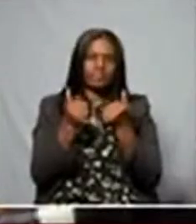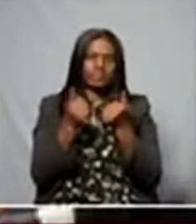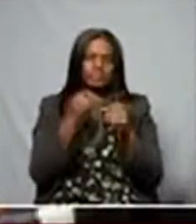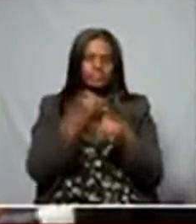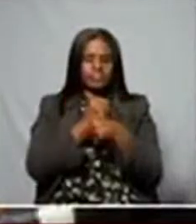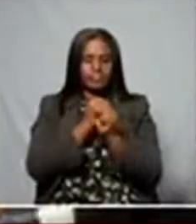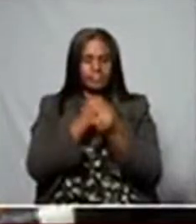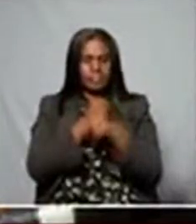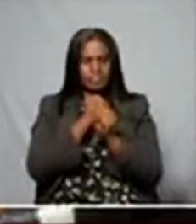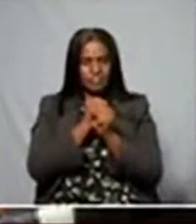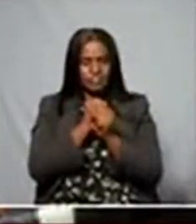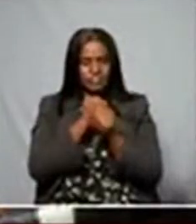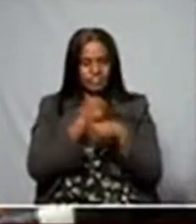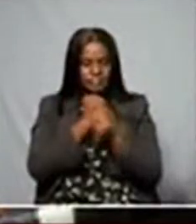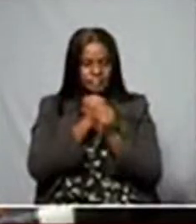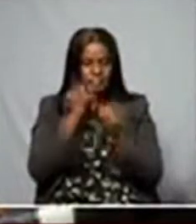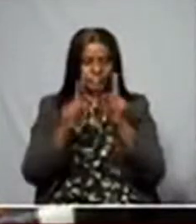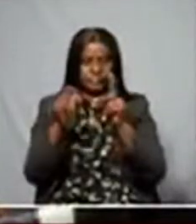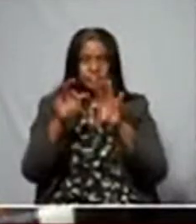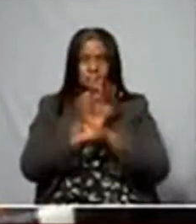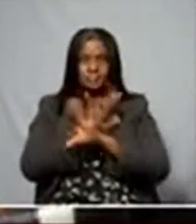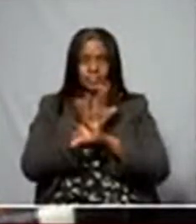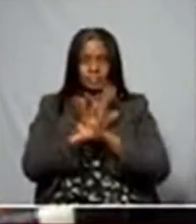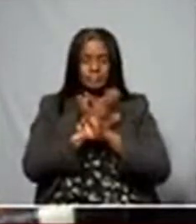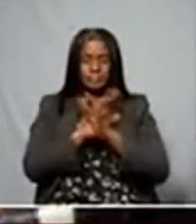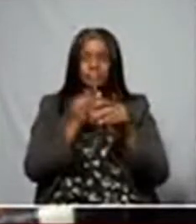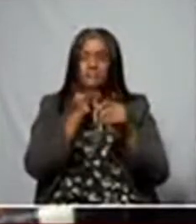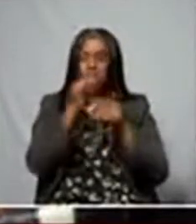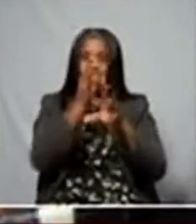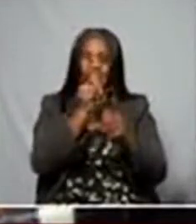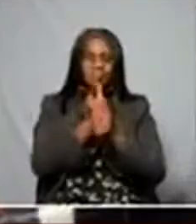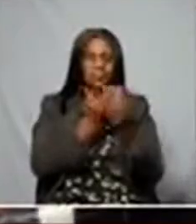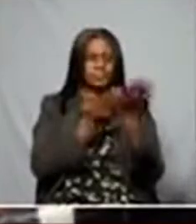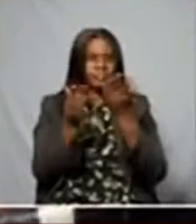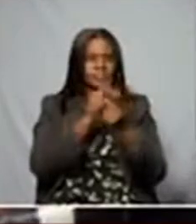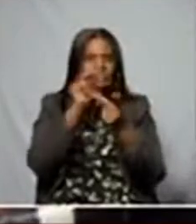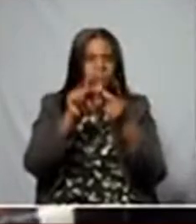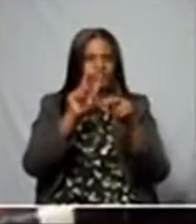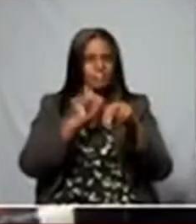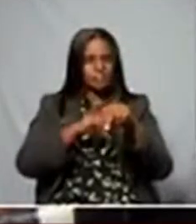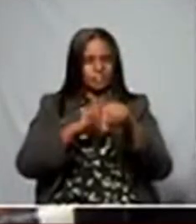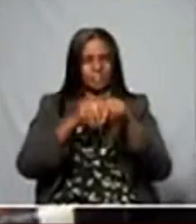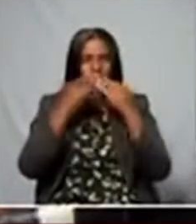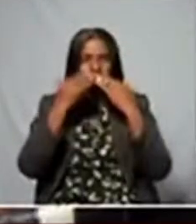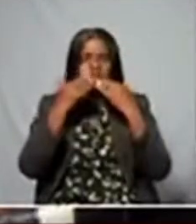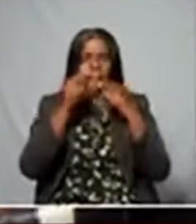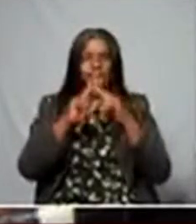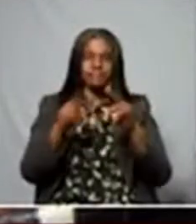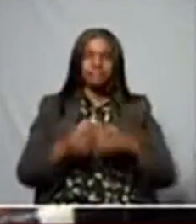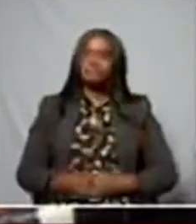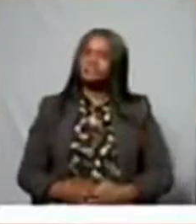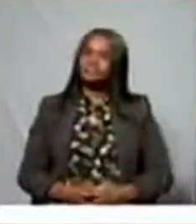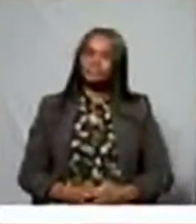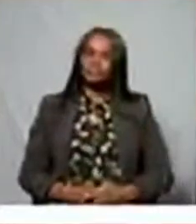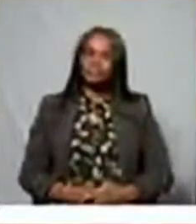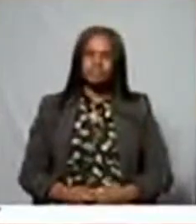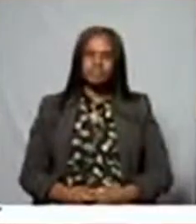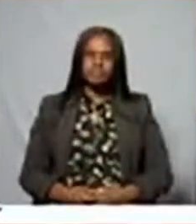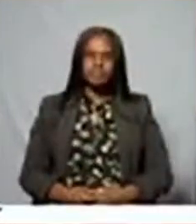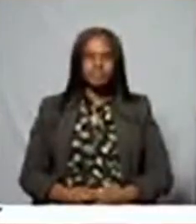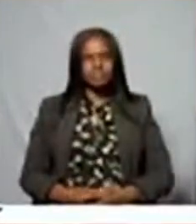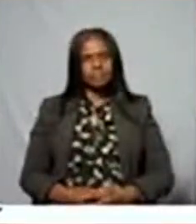making the people of Zambia not receive the service on time. Thank you, Chair. Thank you. Honorable Mulebwa.